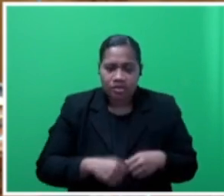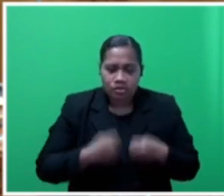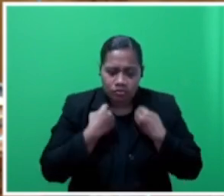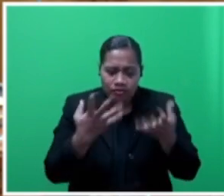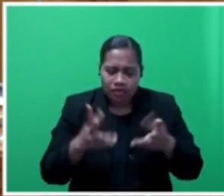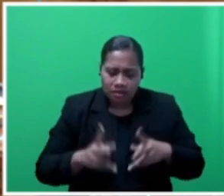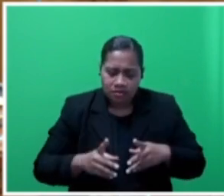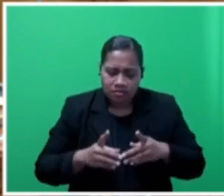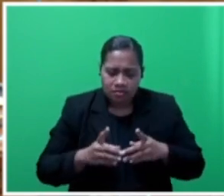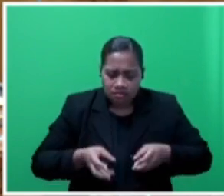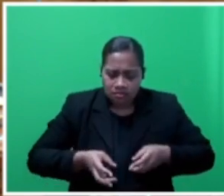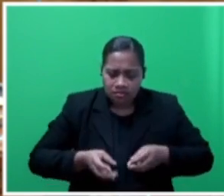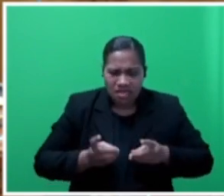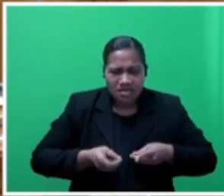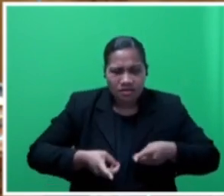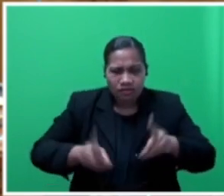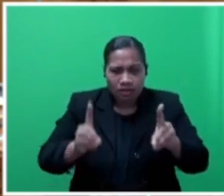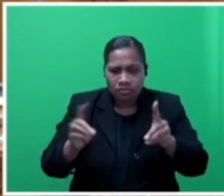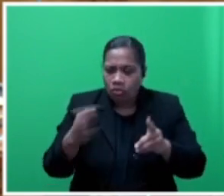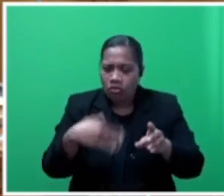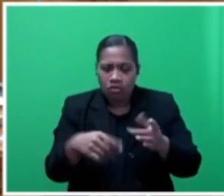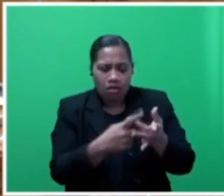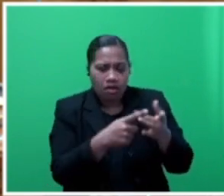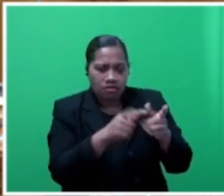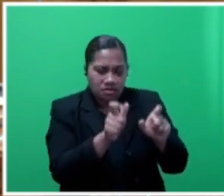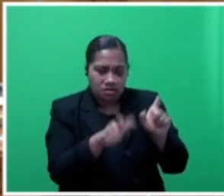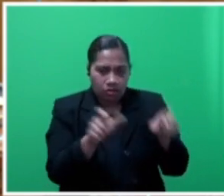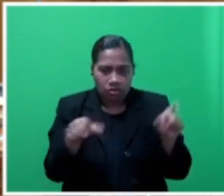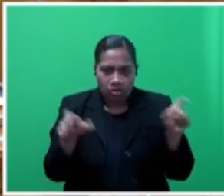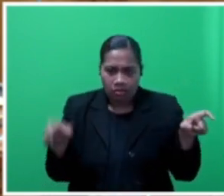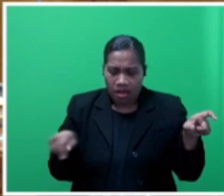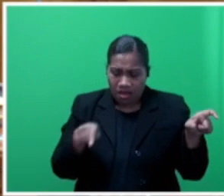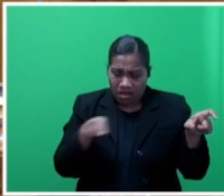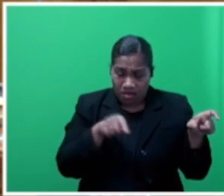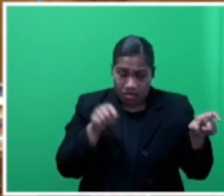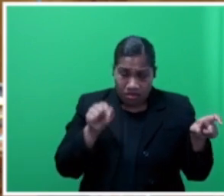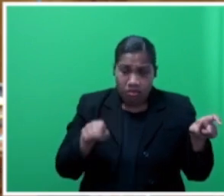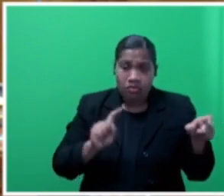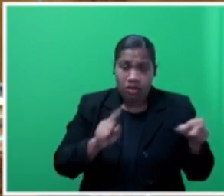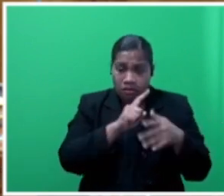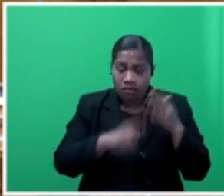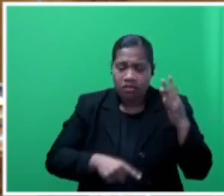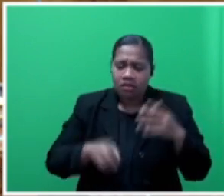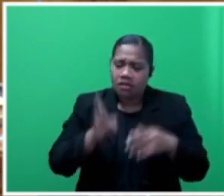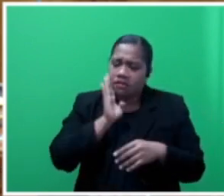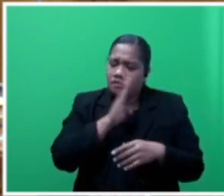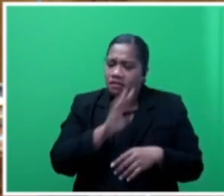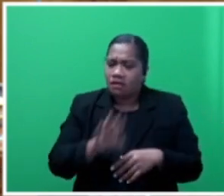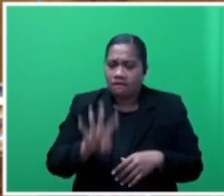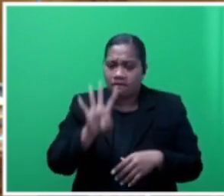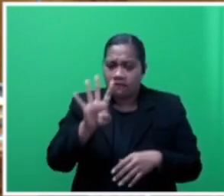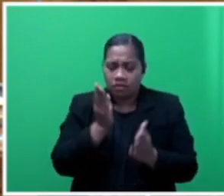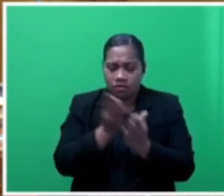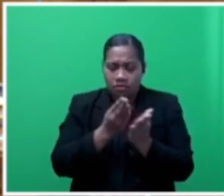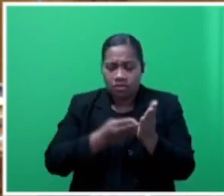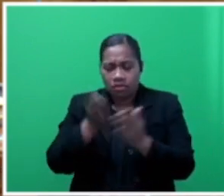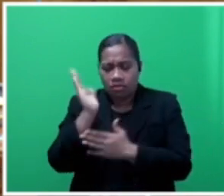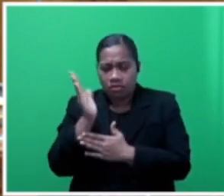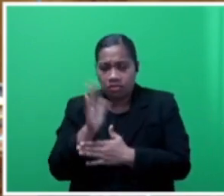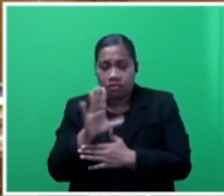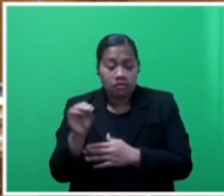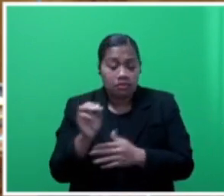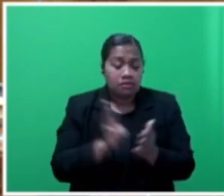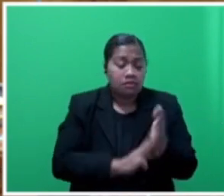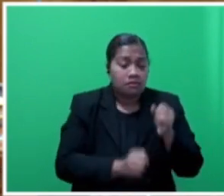all other stakeholders. These have been distinctly missing in the last 4 budget presentations since the March of